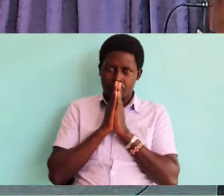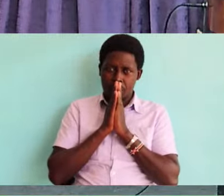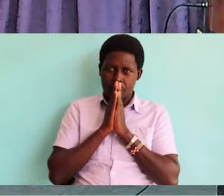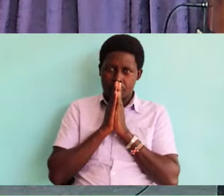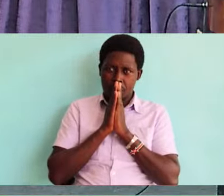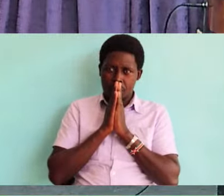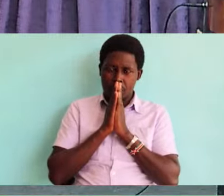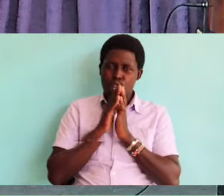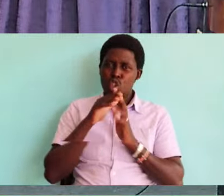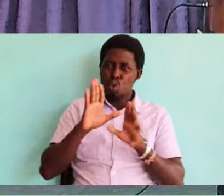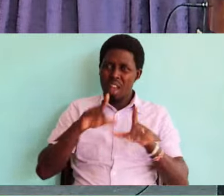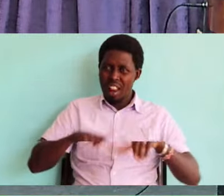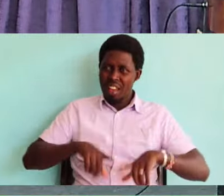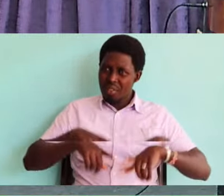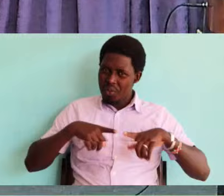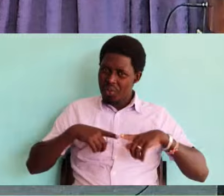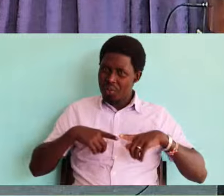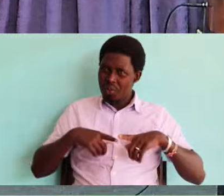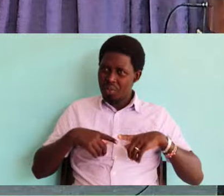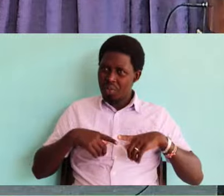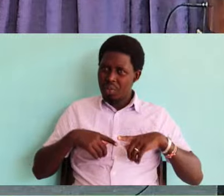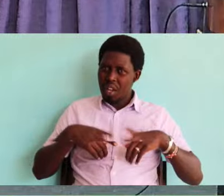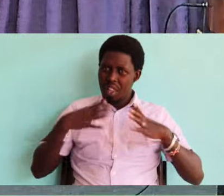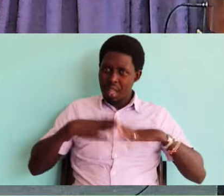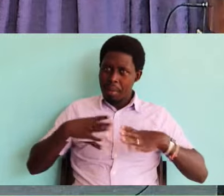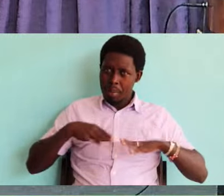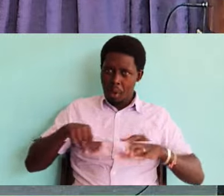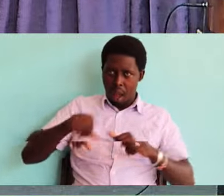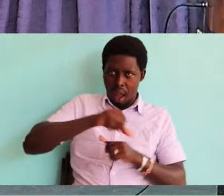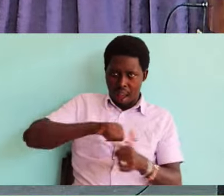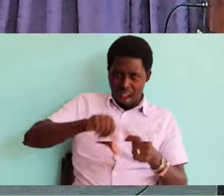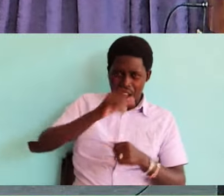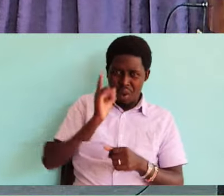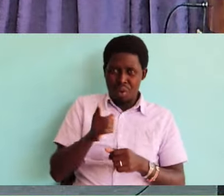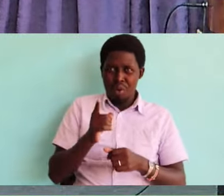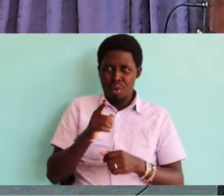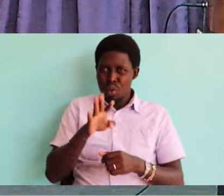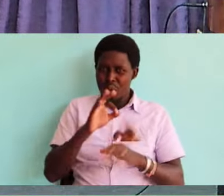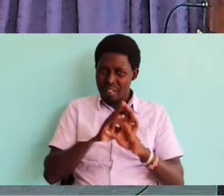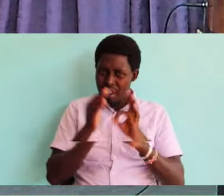Your life, the people around you, your family,